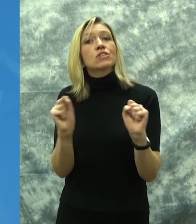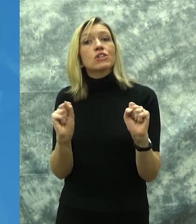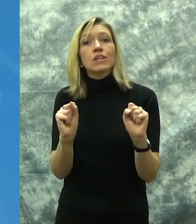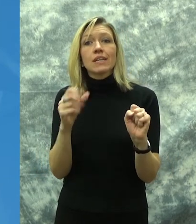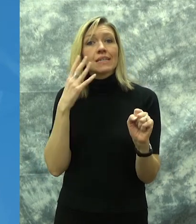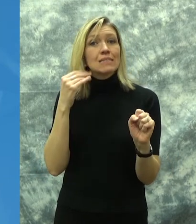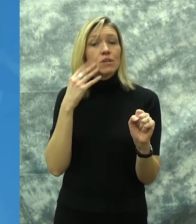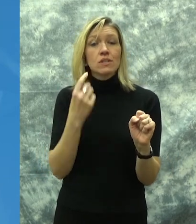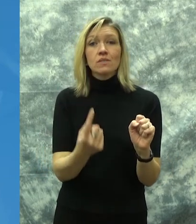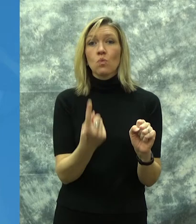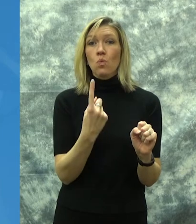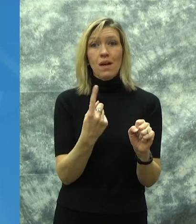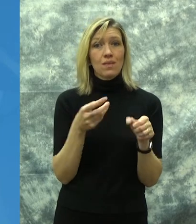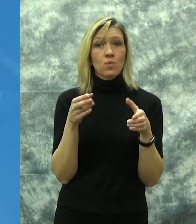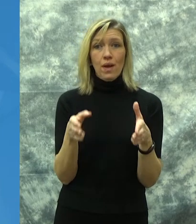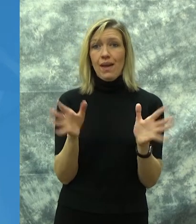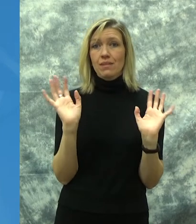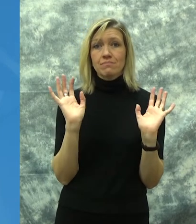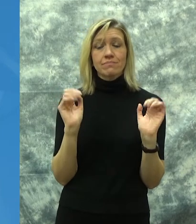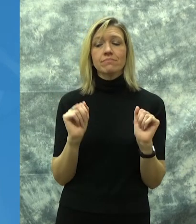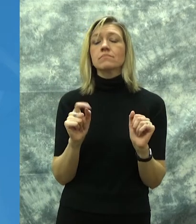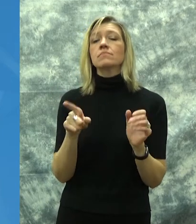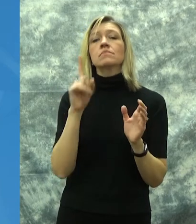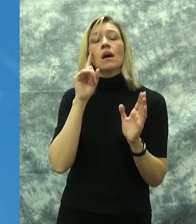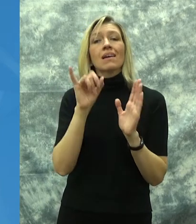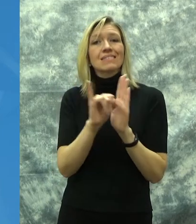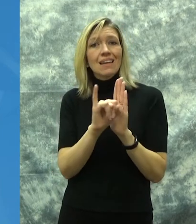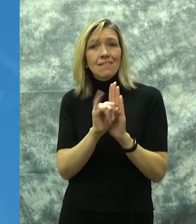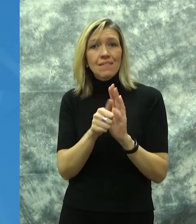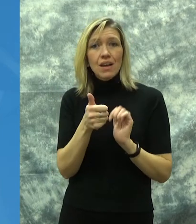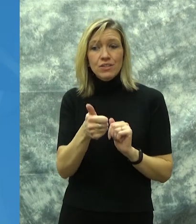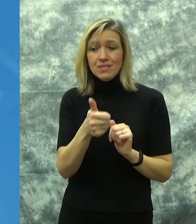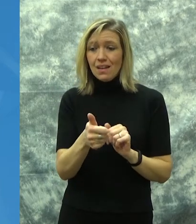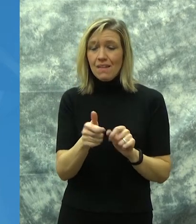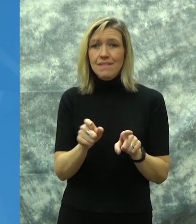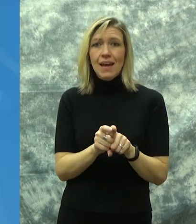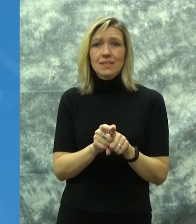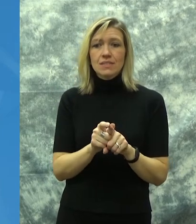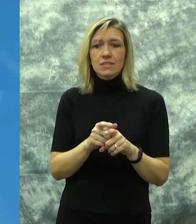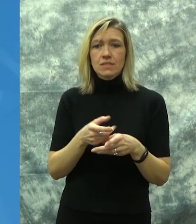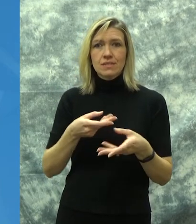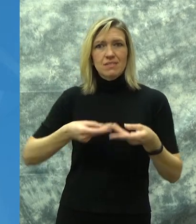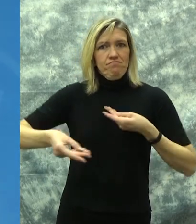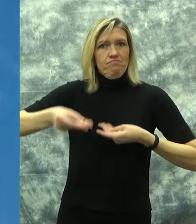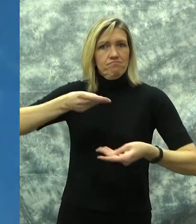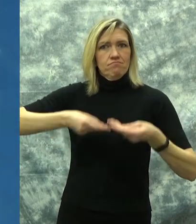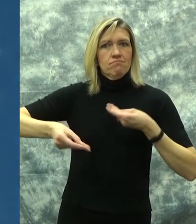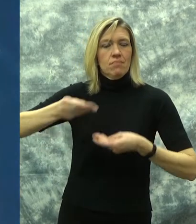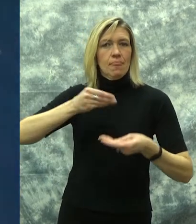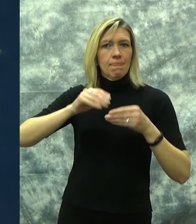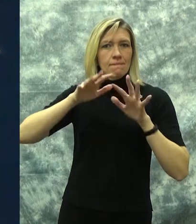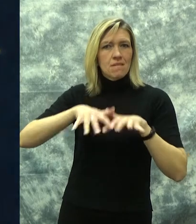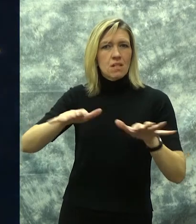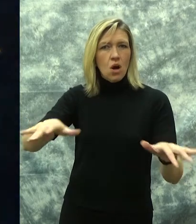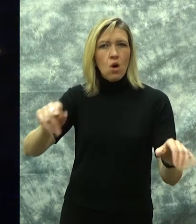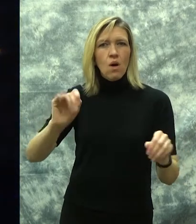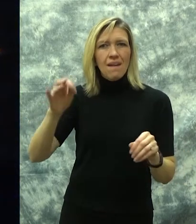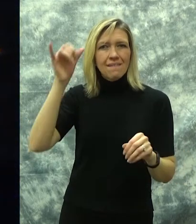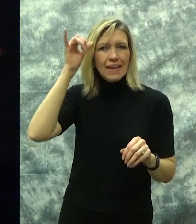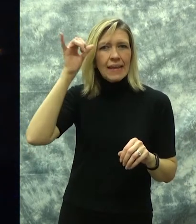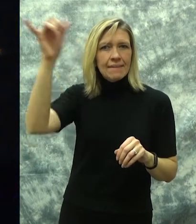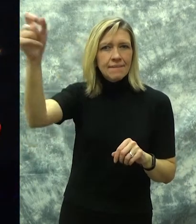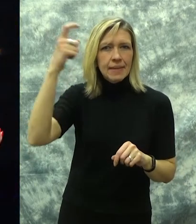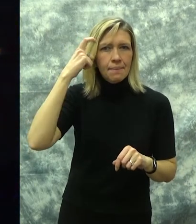only, by identifying yourself as a channel for the flow of infinite mind." And so for me, when